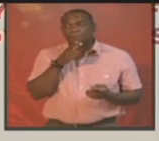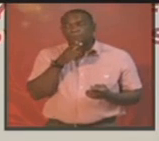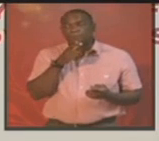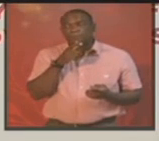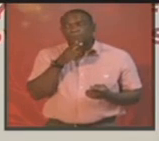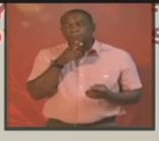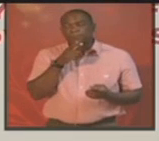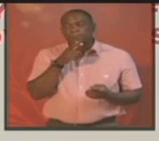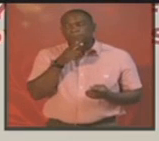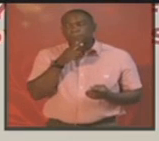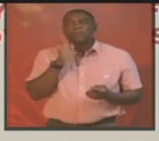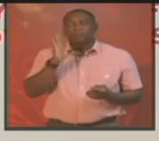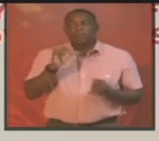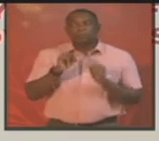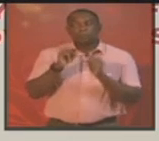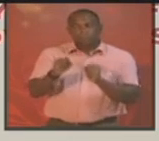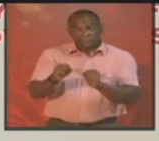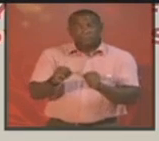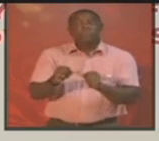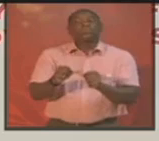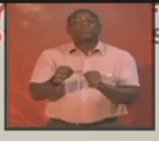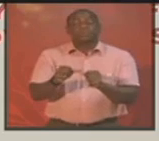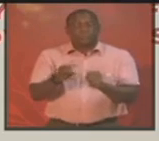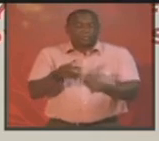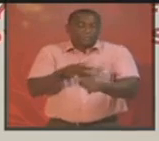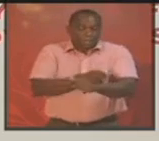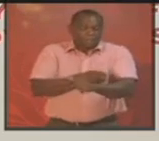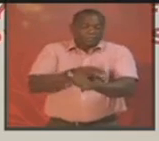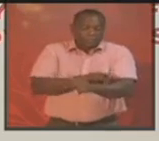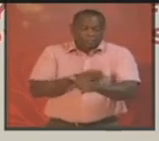continue to vaccinate our healthcare workers